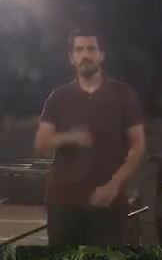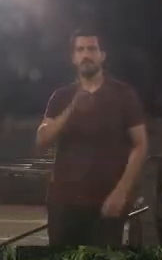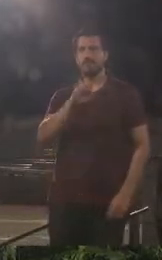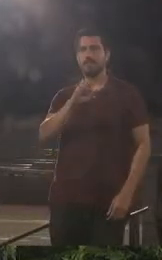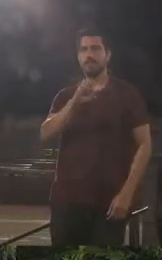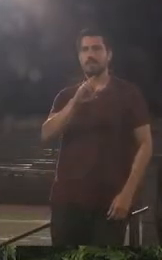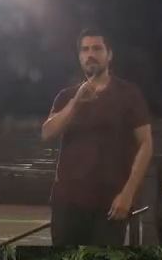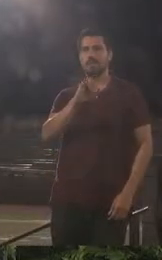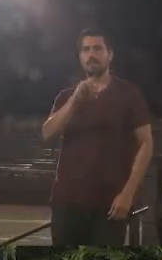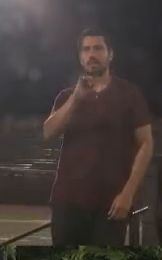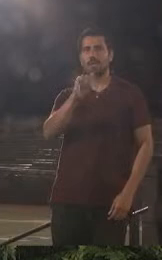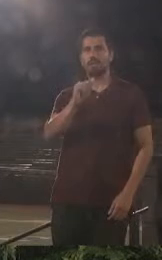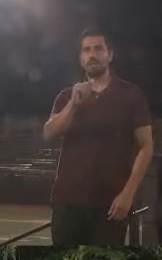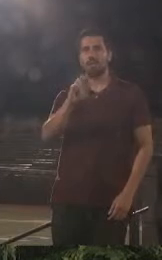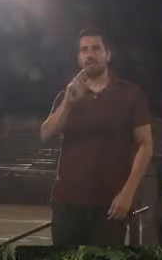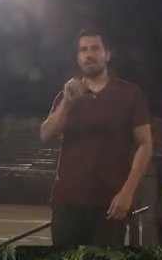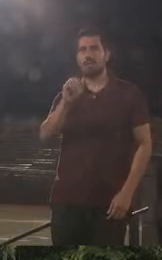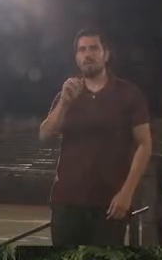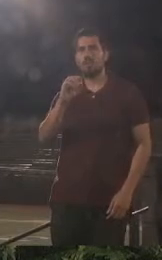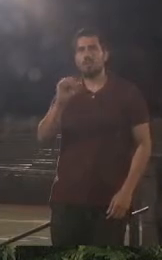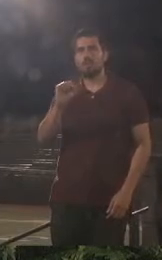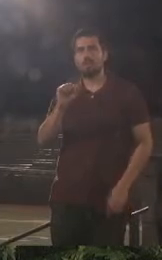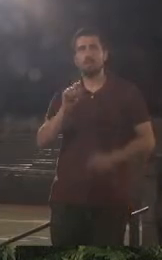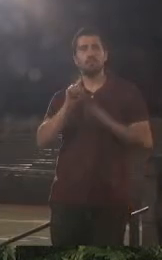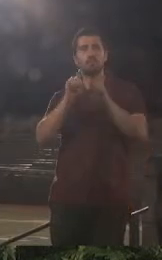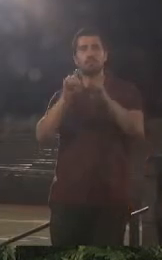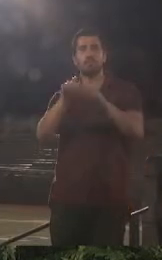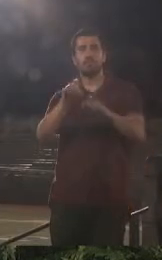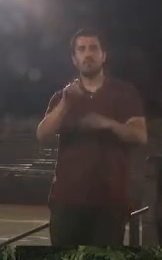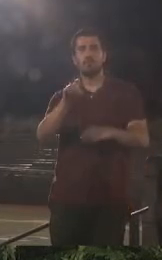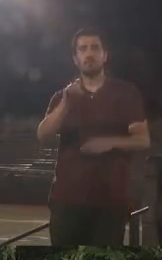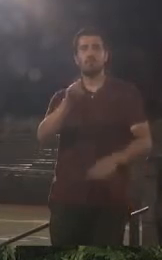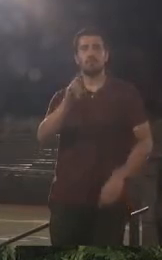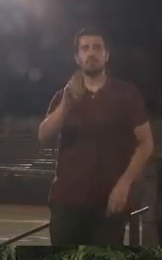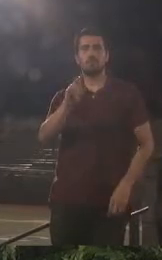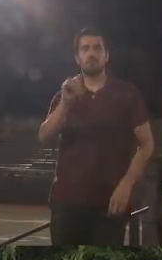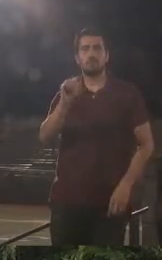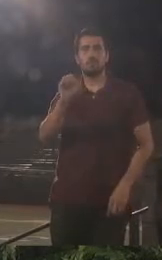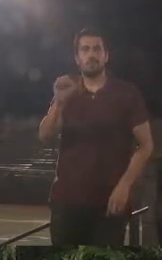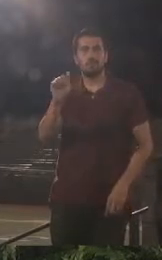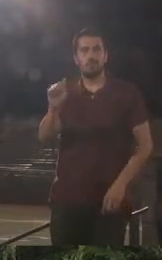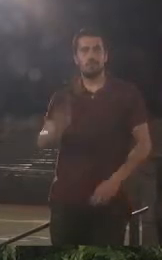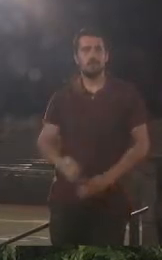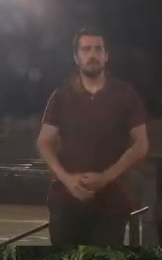Elijah Ray Ramos will be attending the University of Texas at San Antonio.